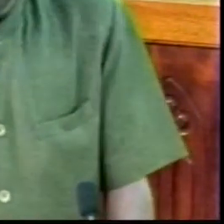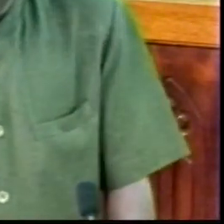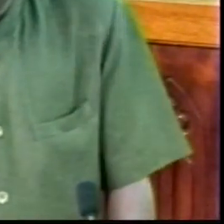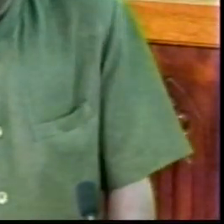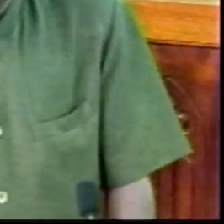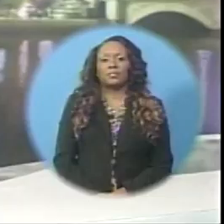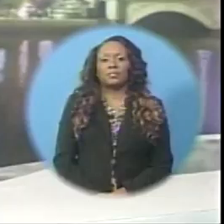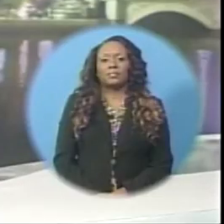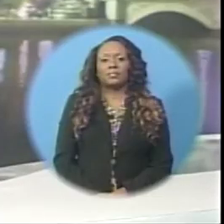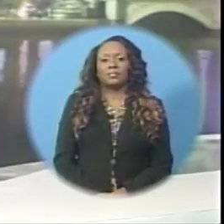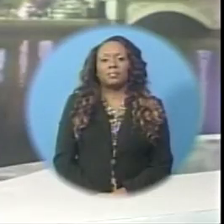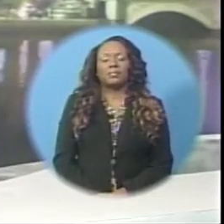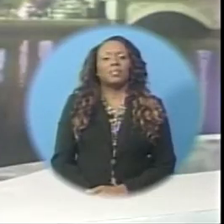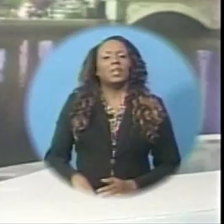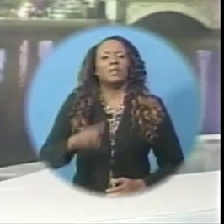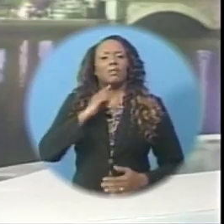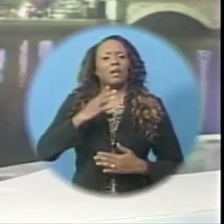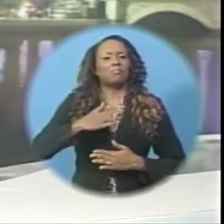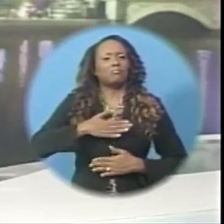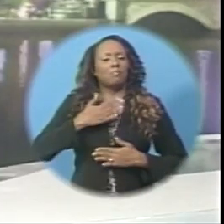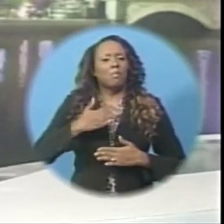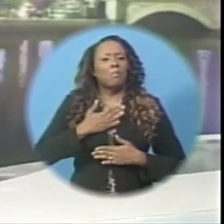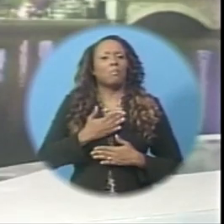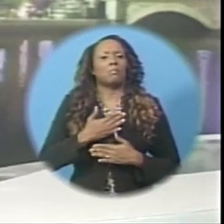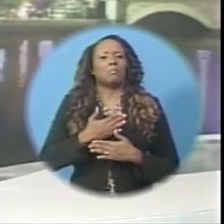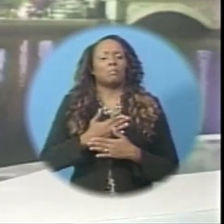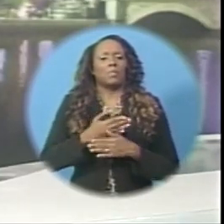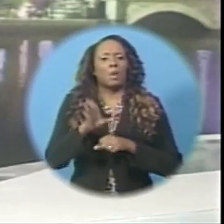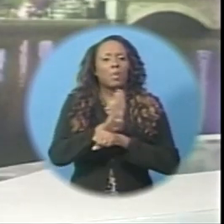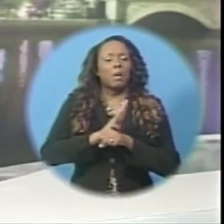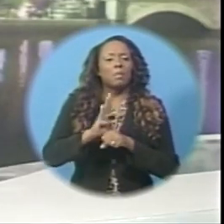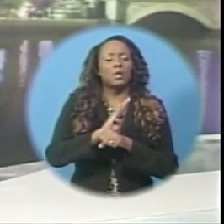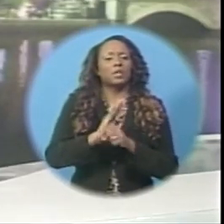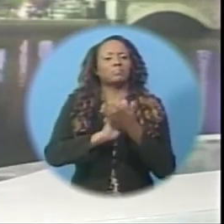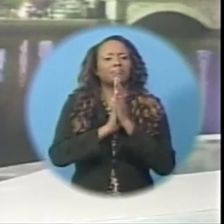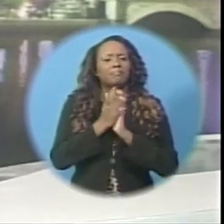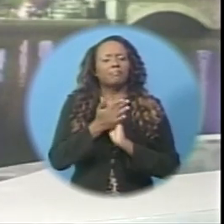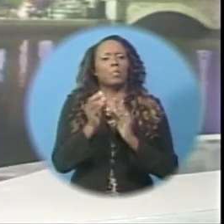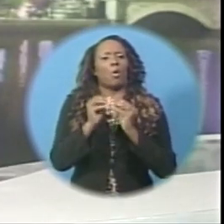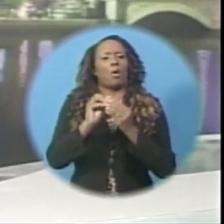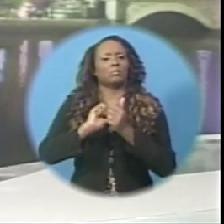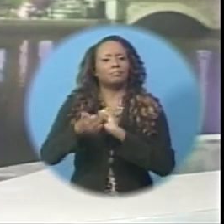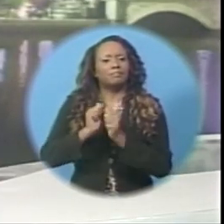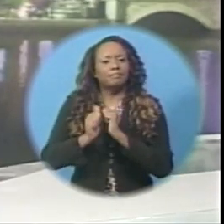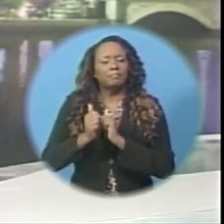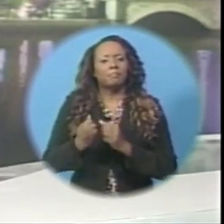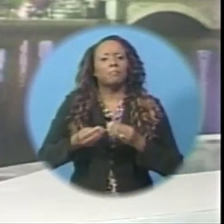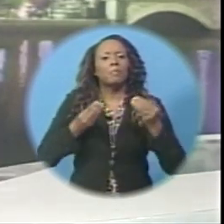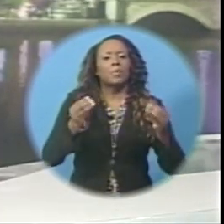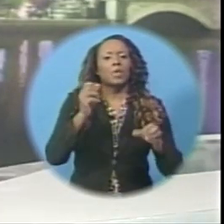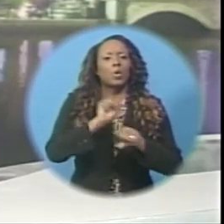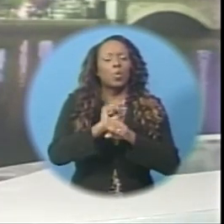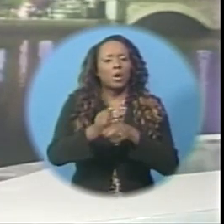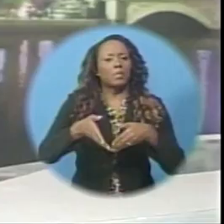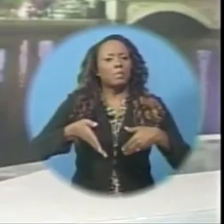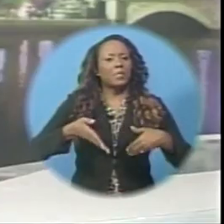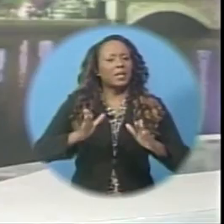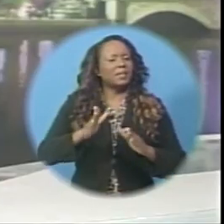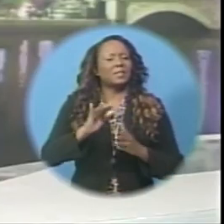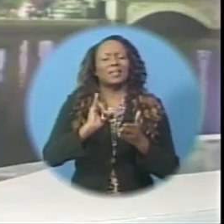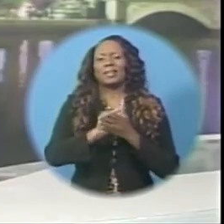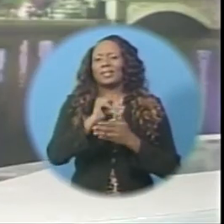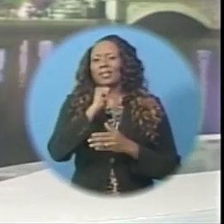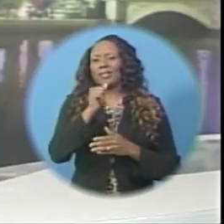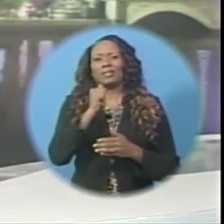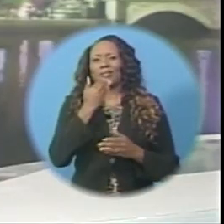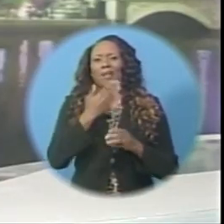proud. Sir Roy is pleased with efforts to make Barbados competitive. The issuing of work permits, however, remains a